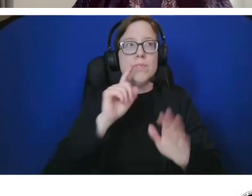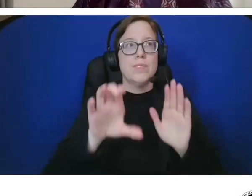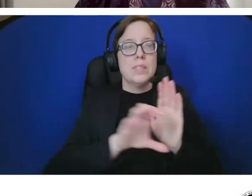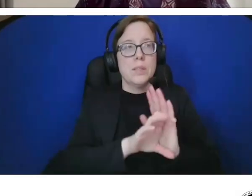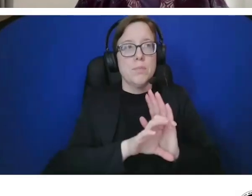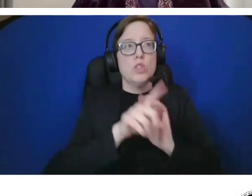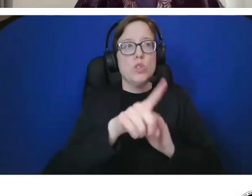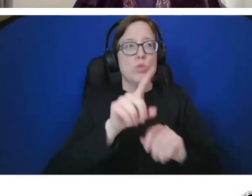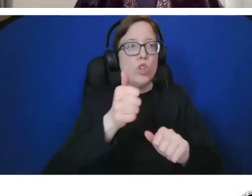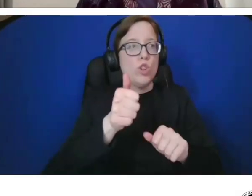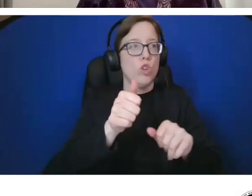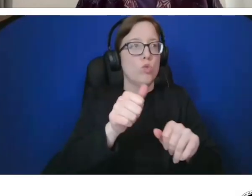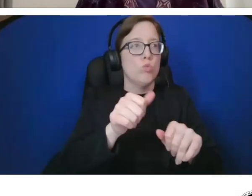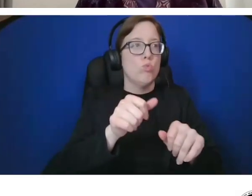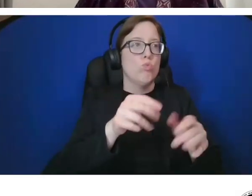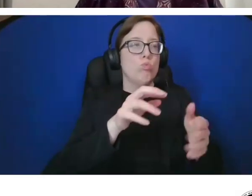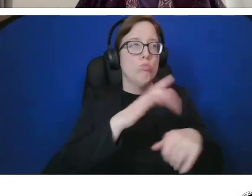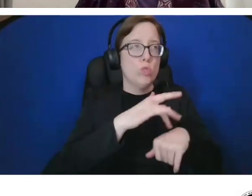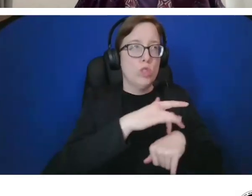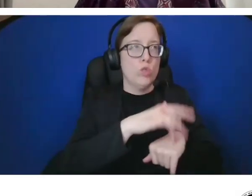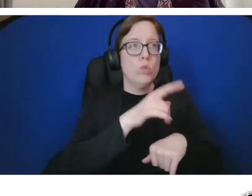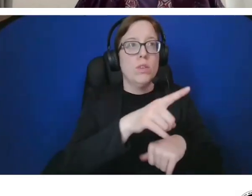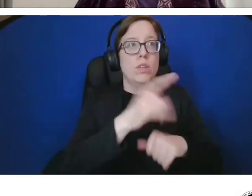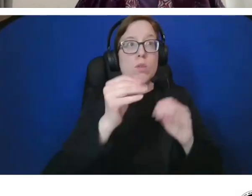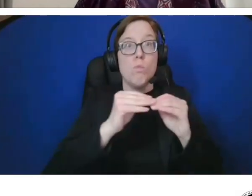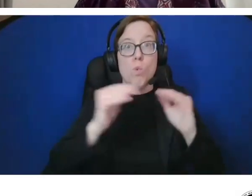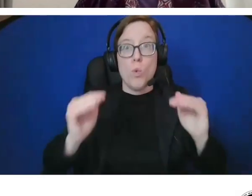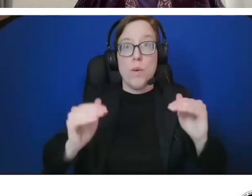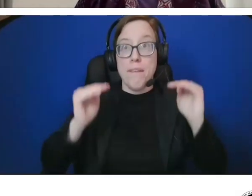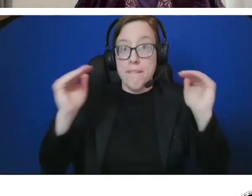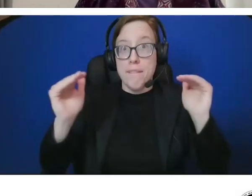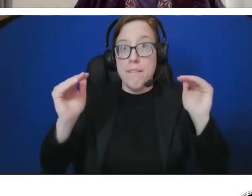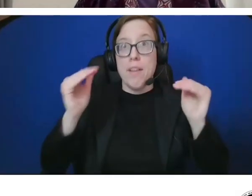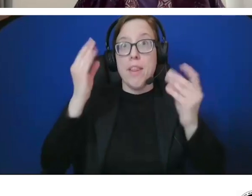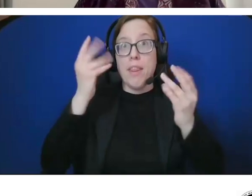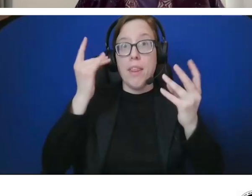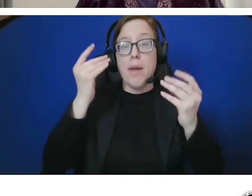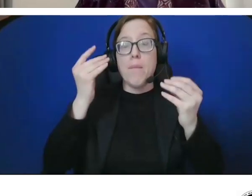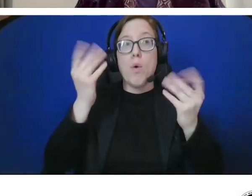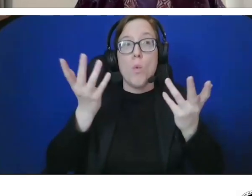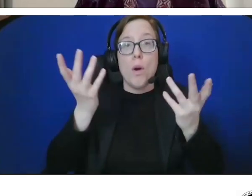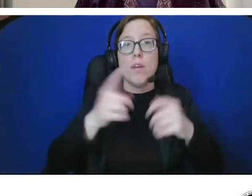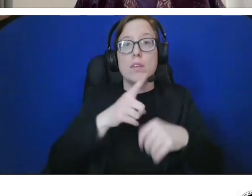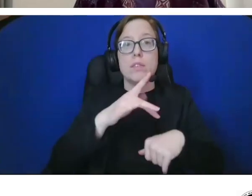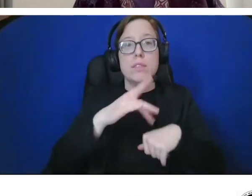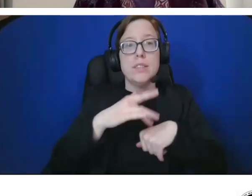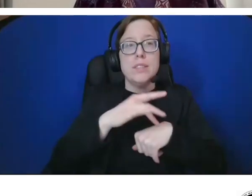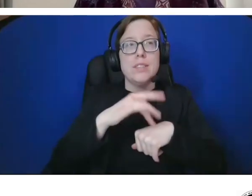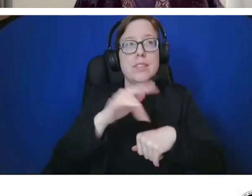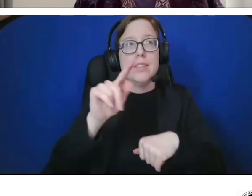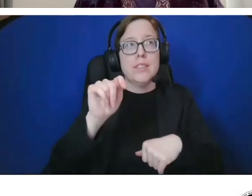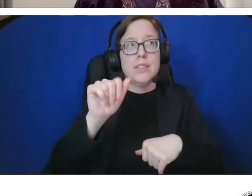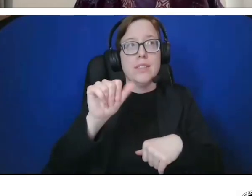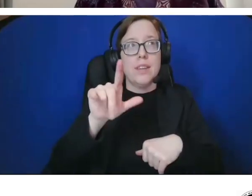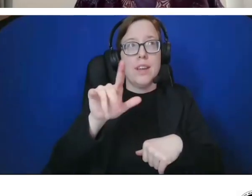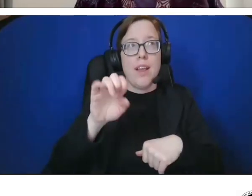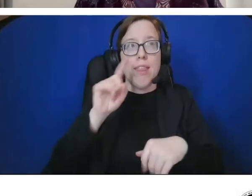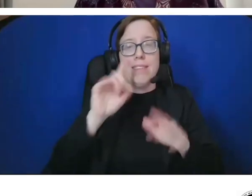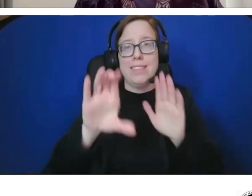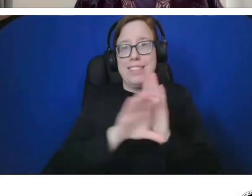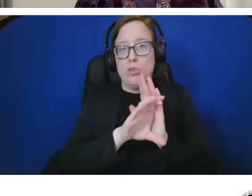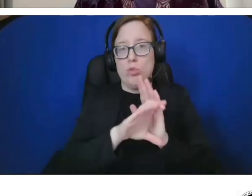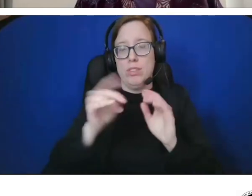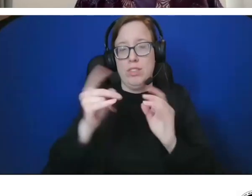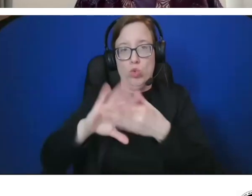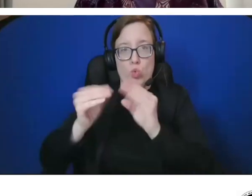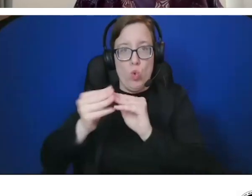Paths to Literacy. Let's go a little more advanced now and think a little bit about tactile illustrations that